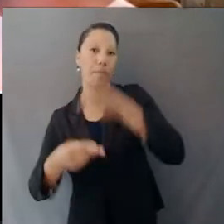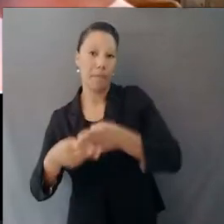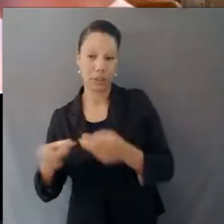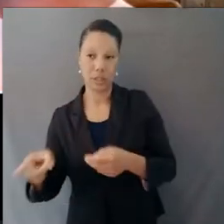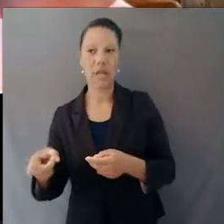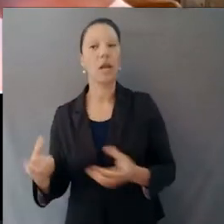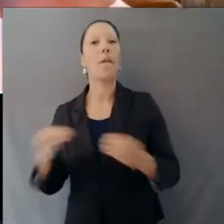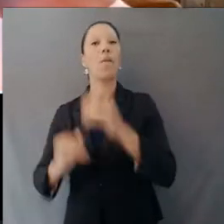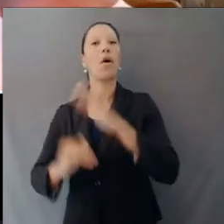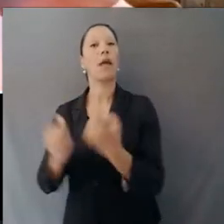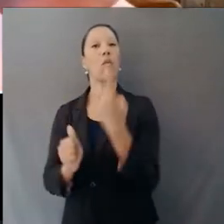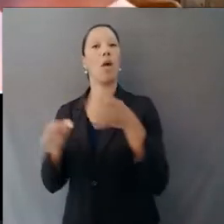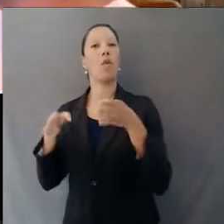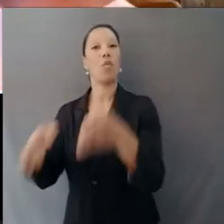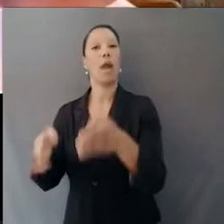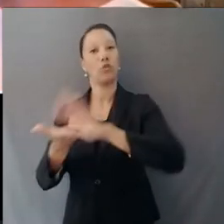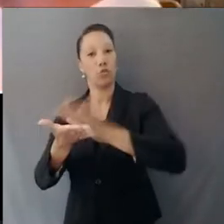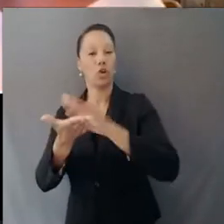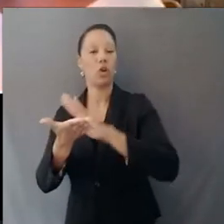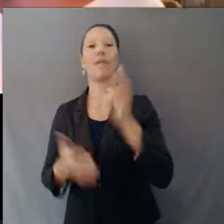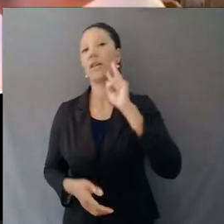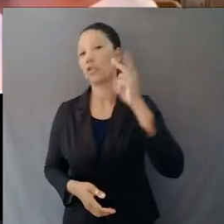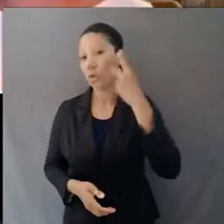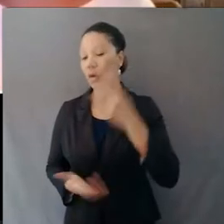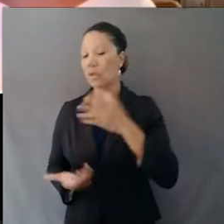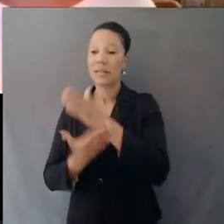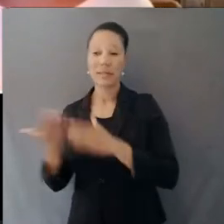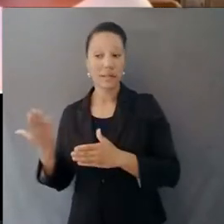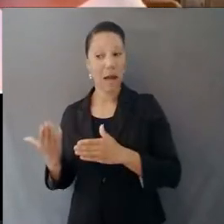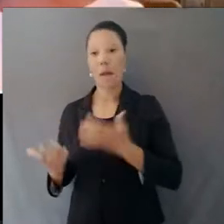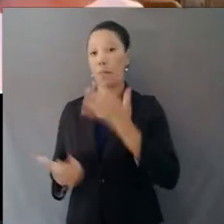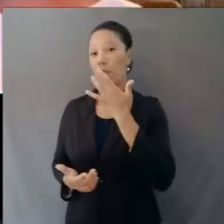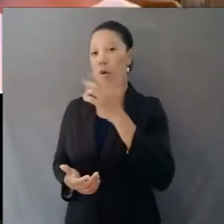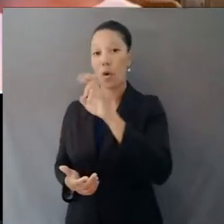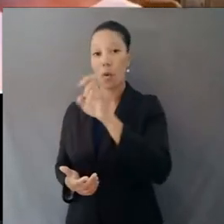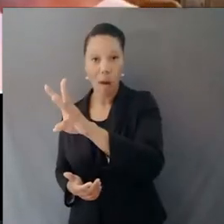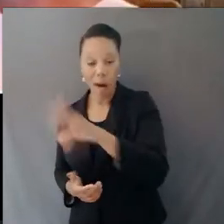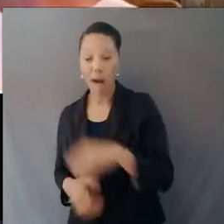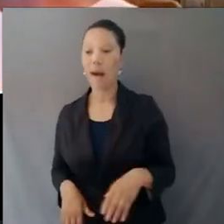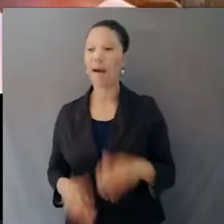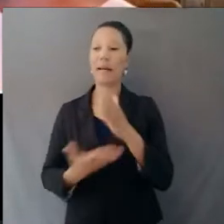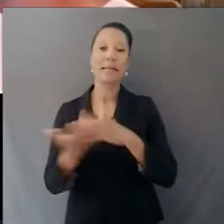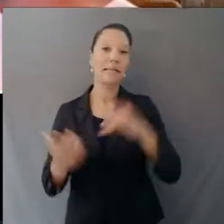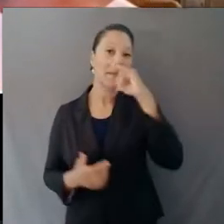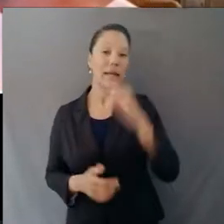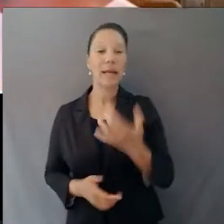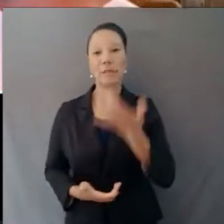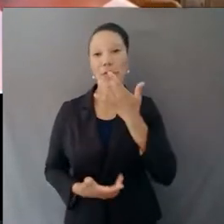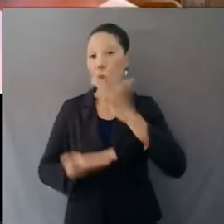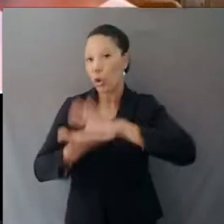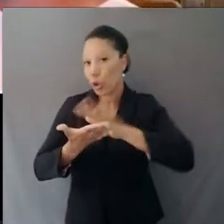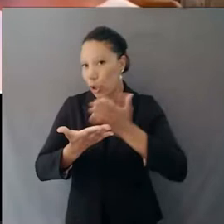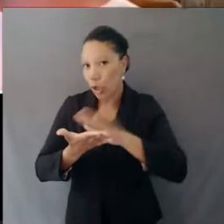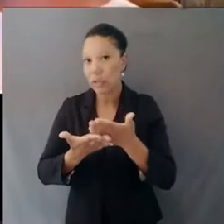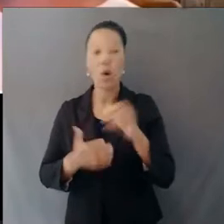than one way to prepare a vegetable. Some kids like them raw, some kids like them cooked with something. So I think Or